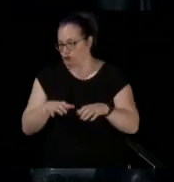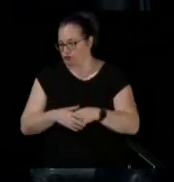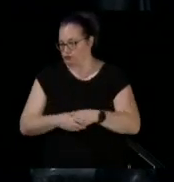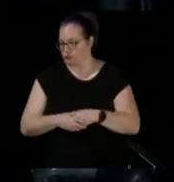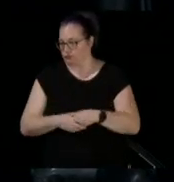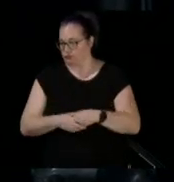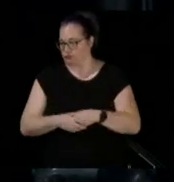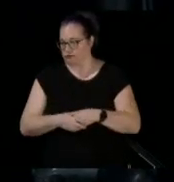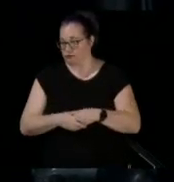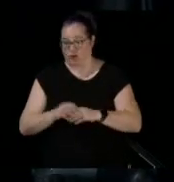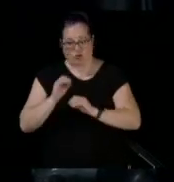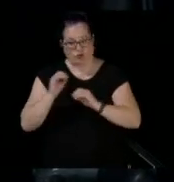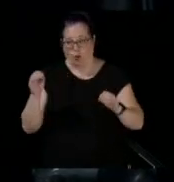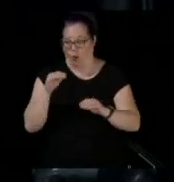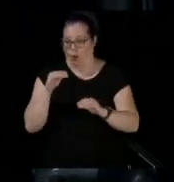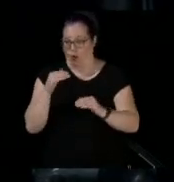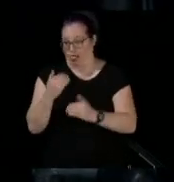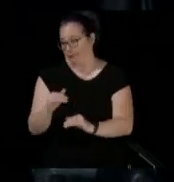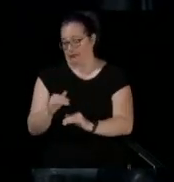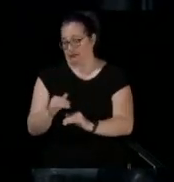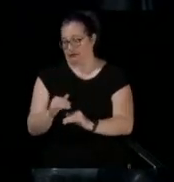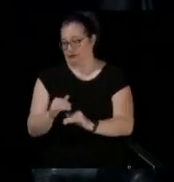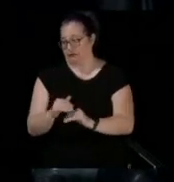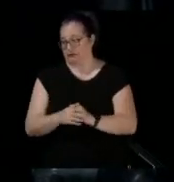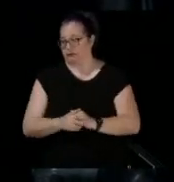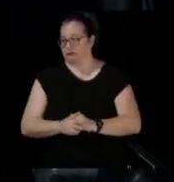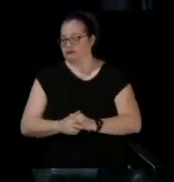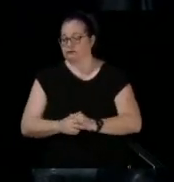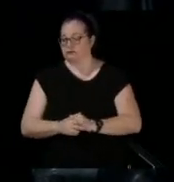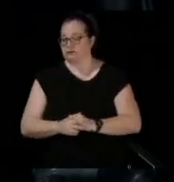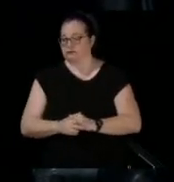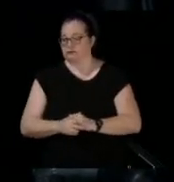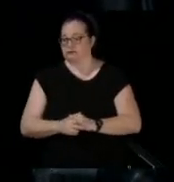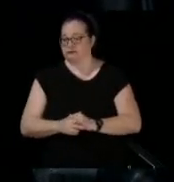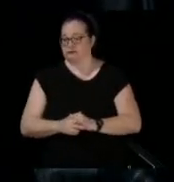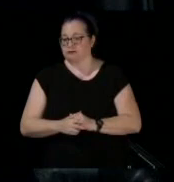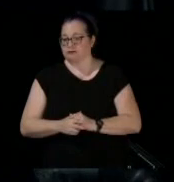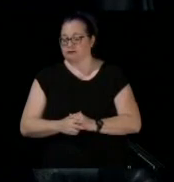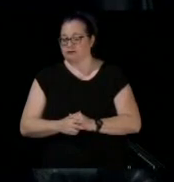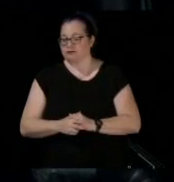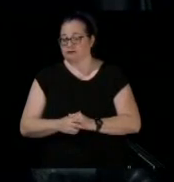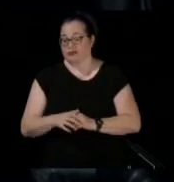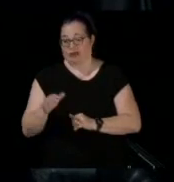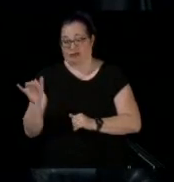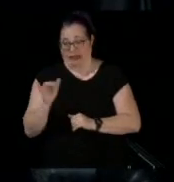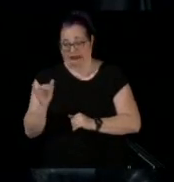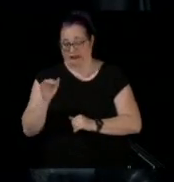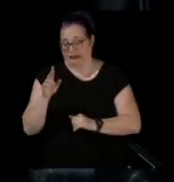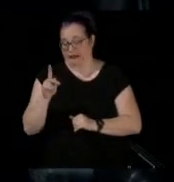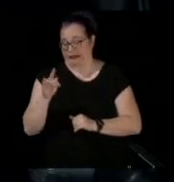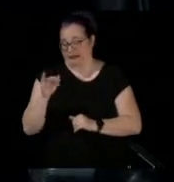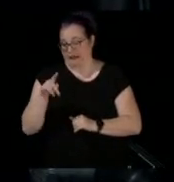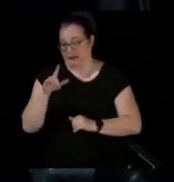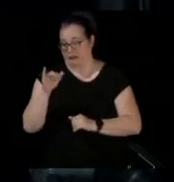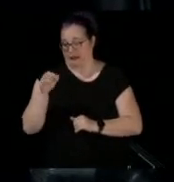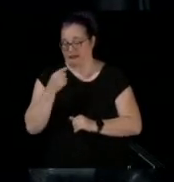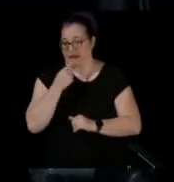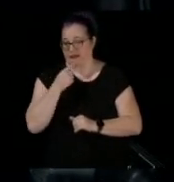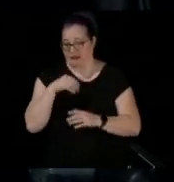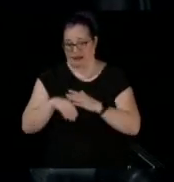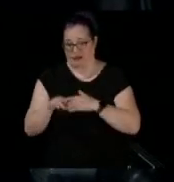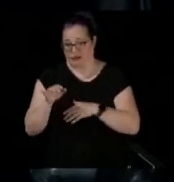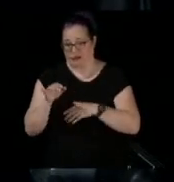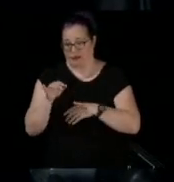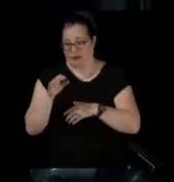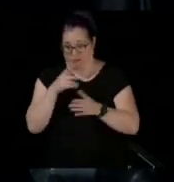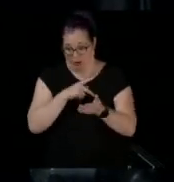are limitless. Embrace your purpose, and as Kipling also says in that same poem,